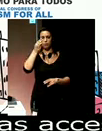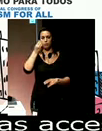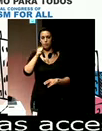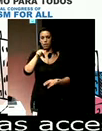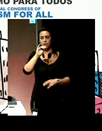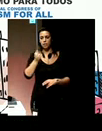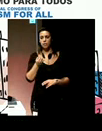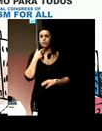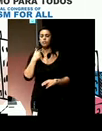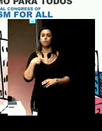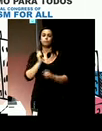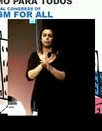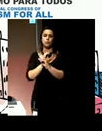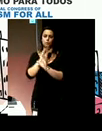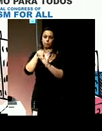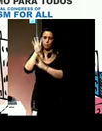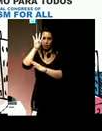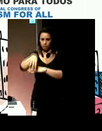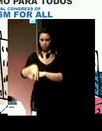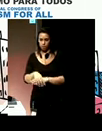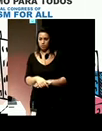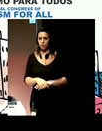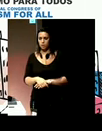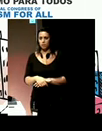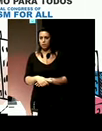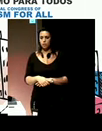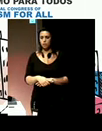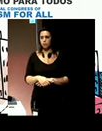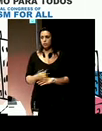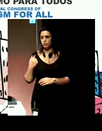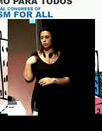I'm Stephanie, I'm French, and I work for Biplan in Barcelona.